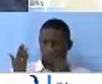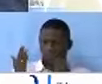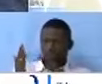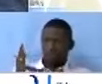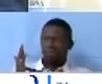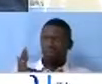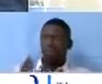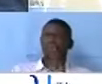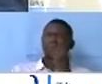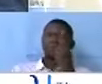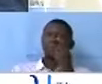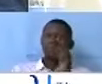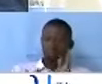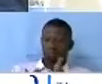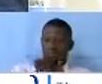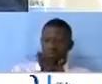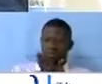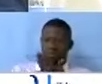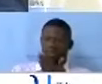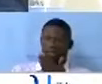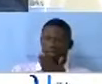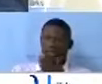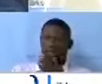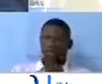The first page is